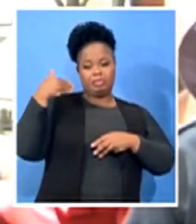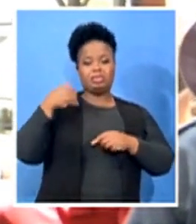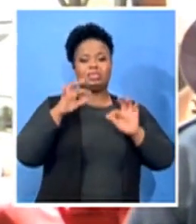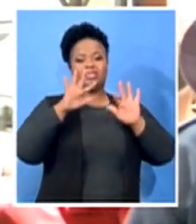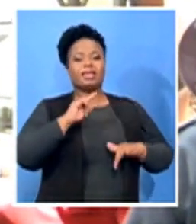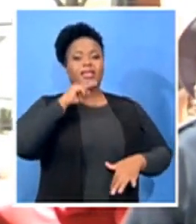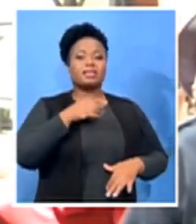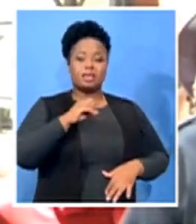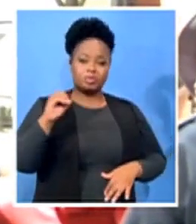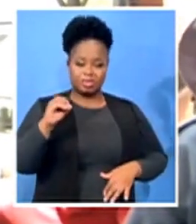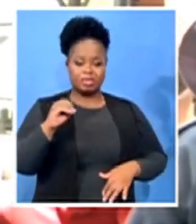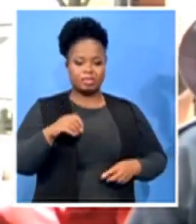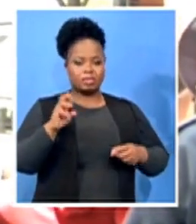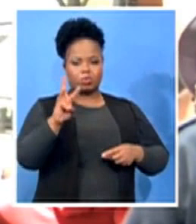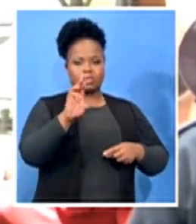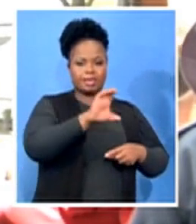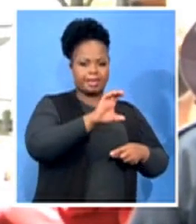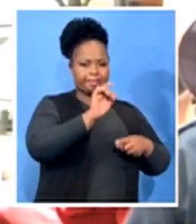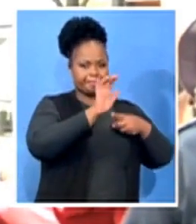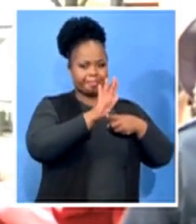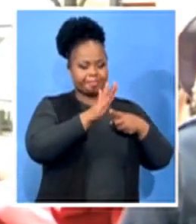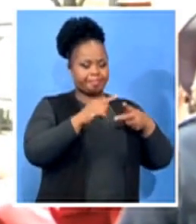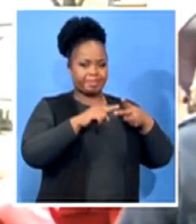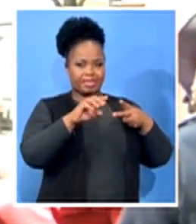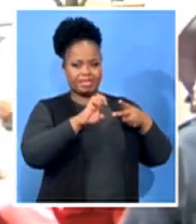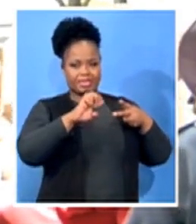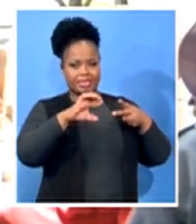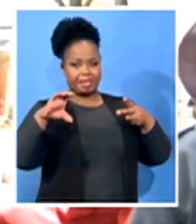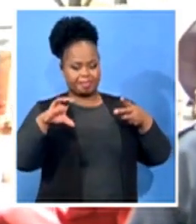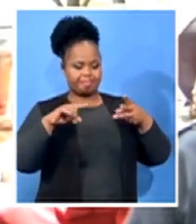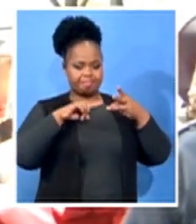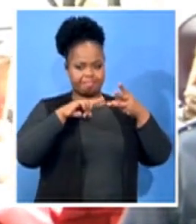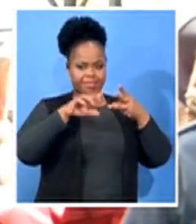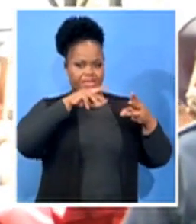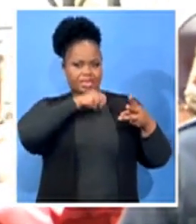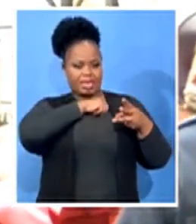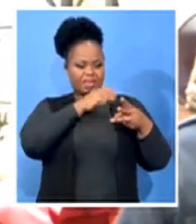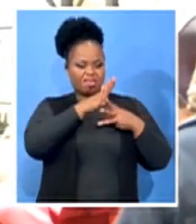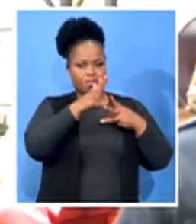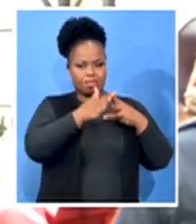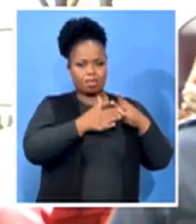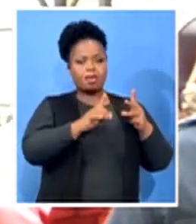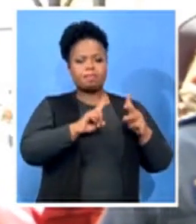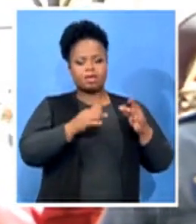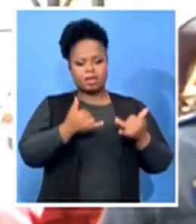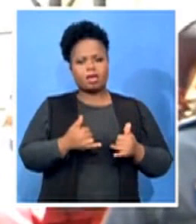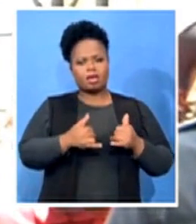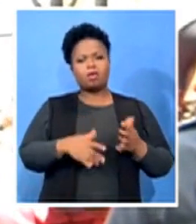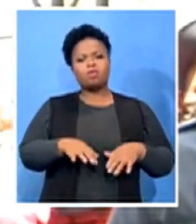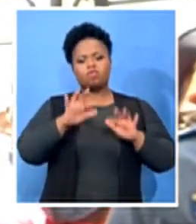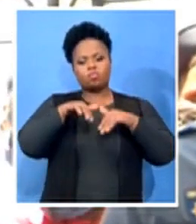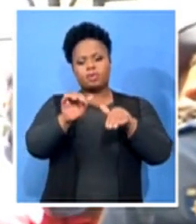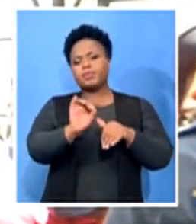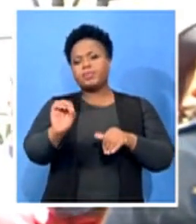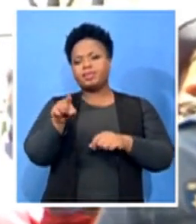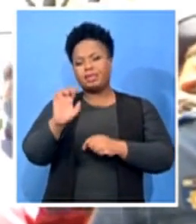leads. Eastern Cape comes after KZN. But inland province of Free State leads in